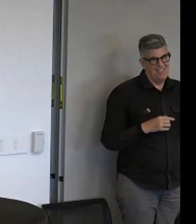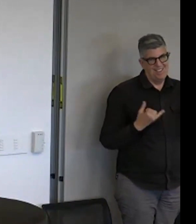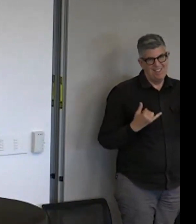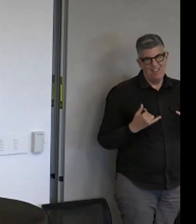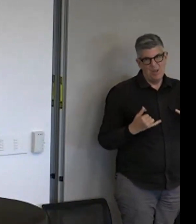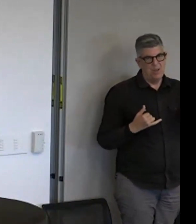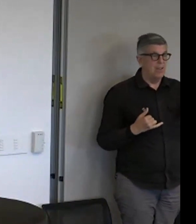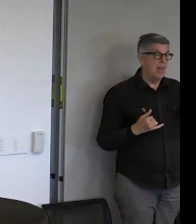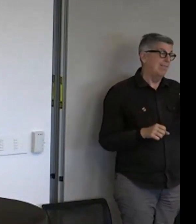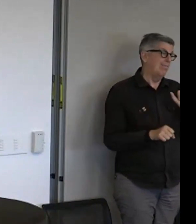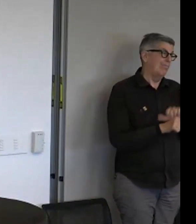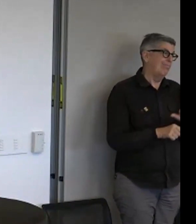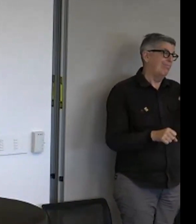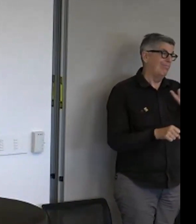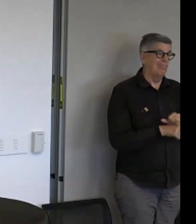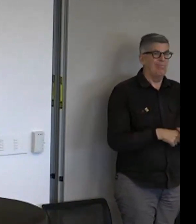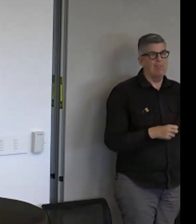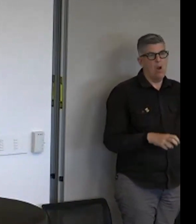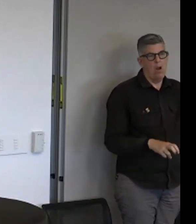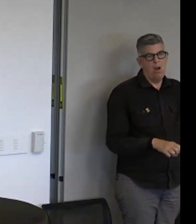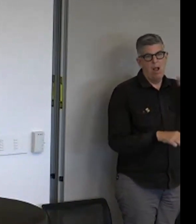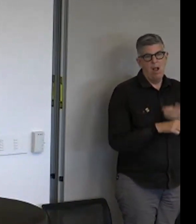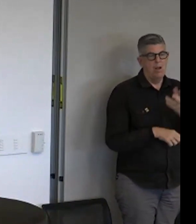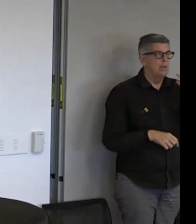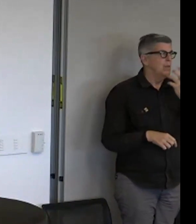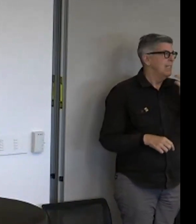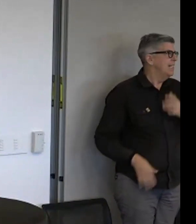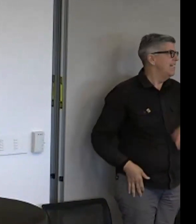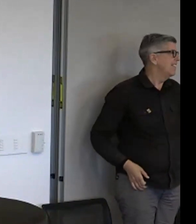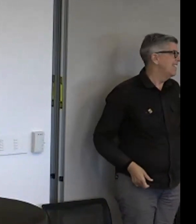labored tirelessly planning for this.